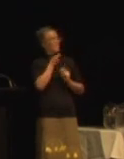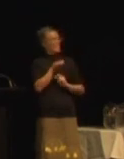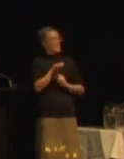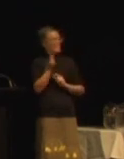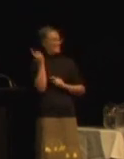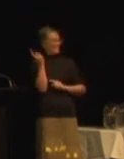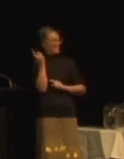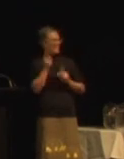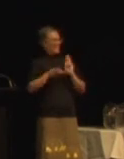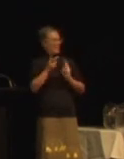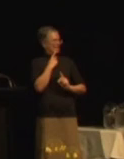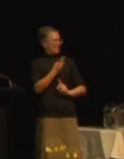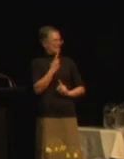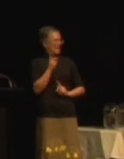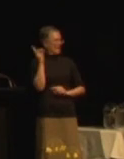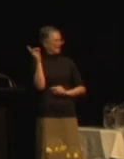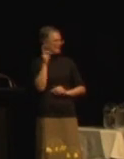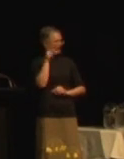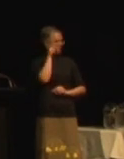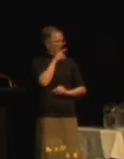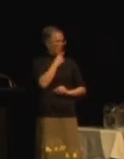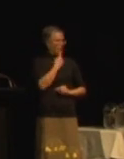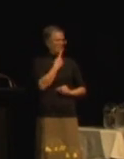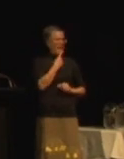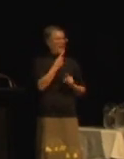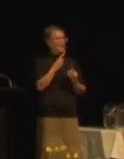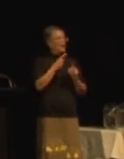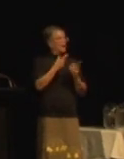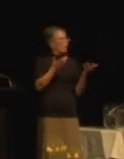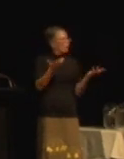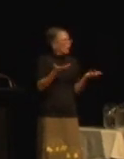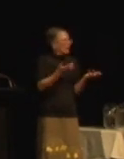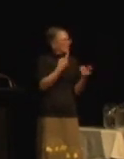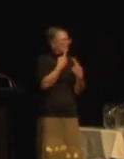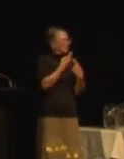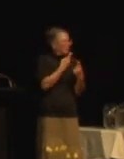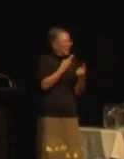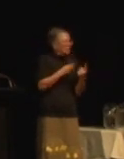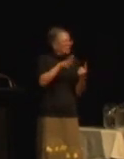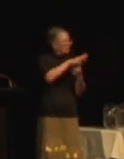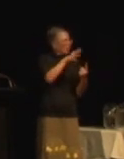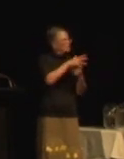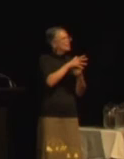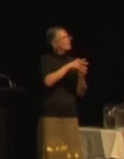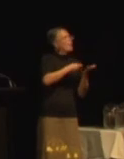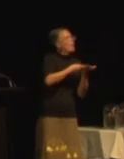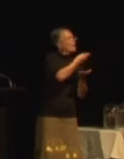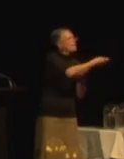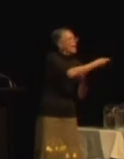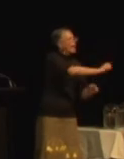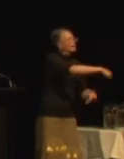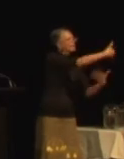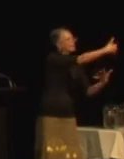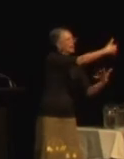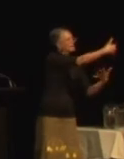news organisations go behind paywalls and premium content goes to paid streaming services, I'm quoting here, deserts of information will appear